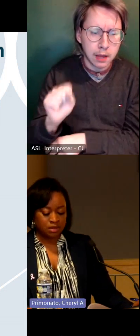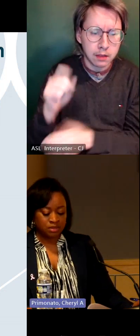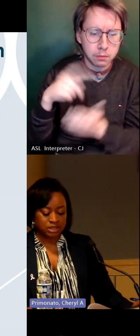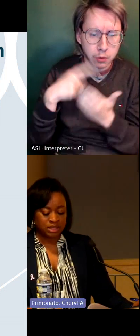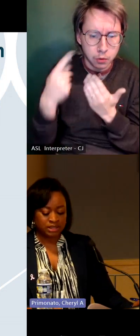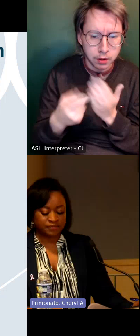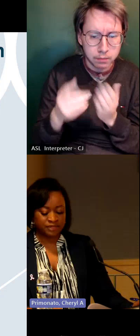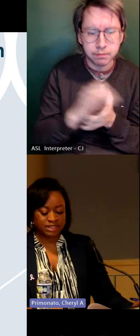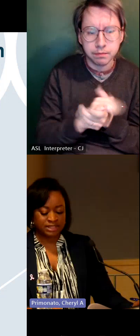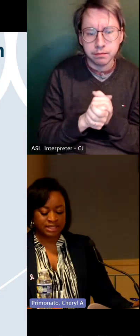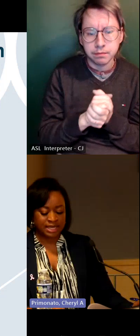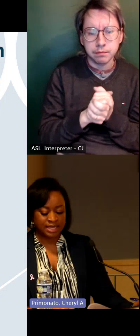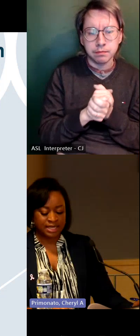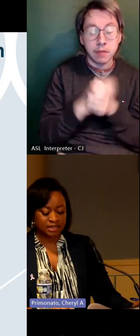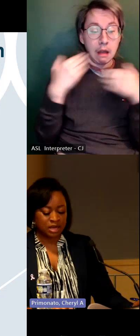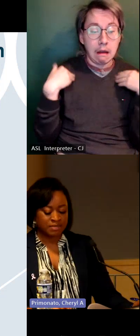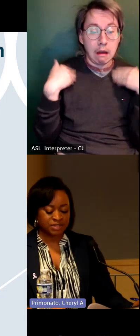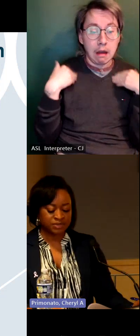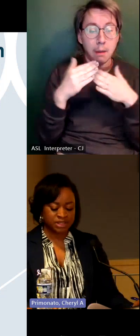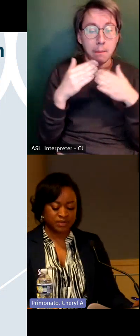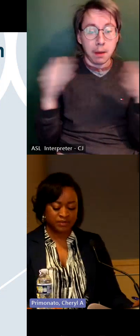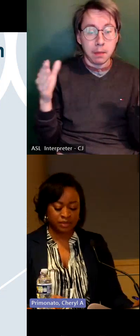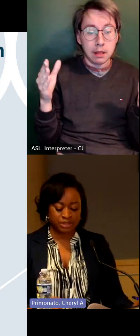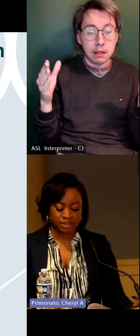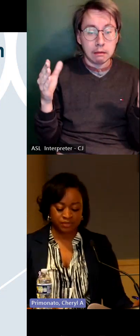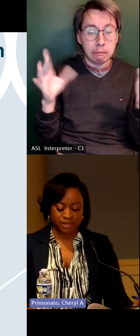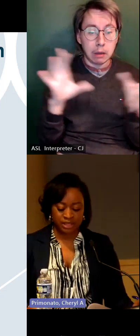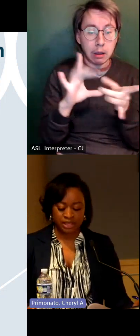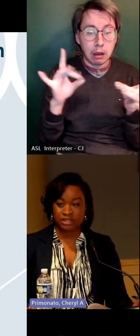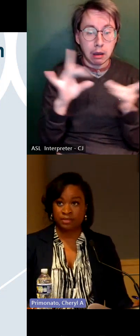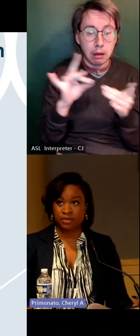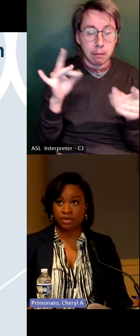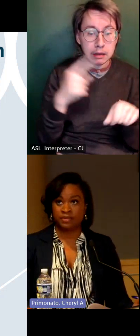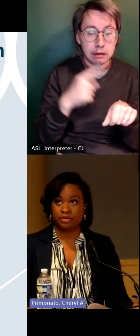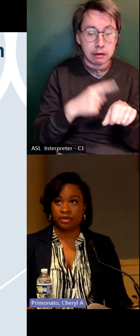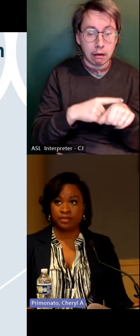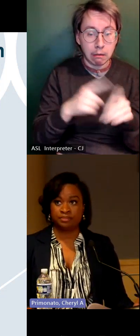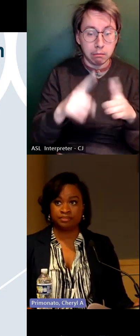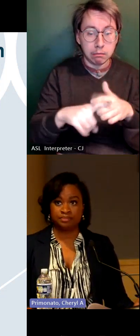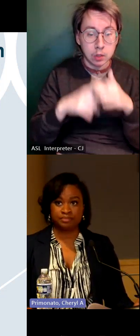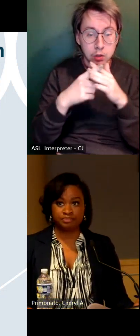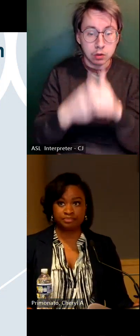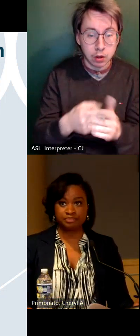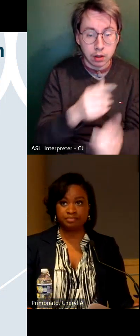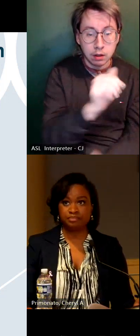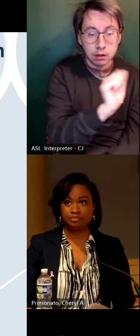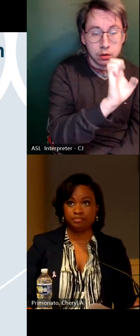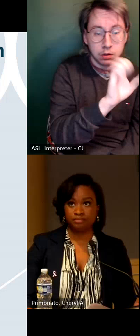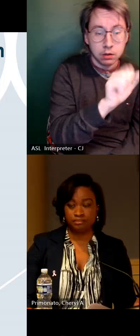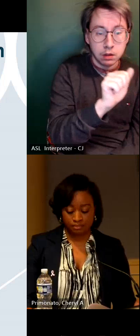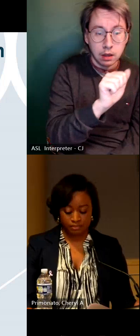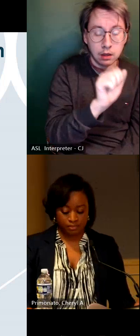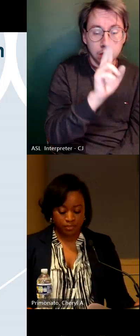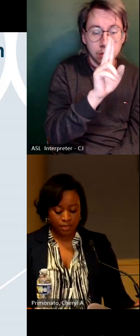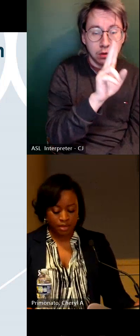12th, was conducted for 60 days, and the comments received were generally in support of the program.